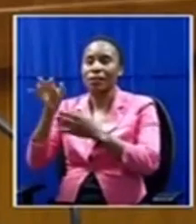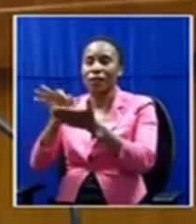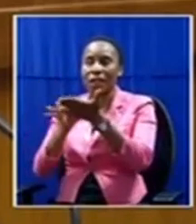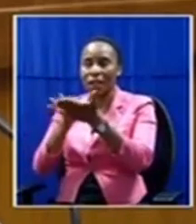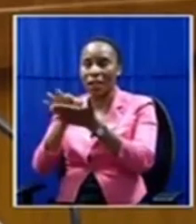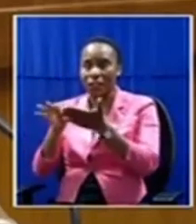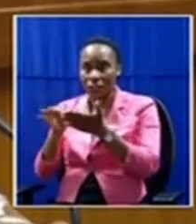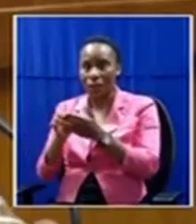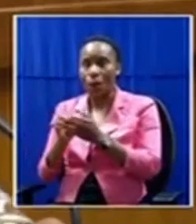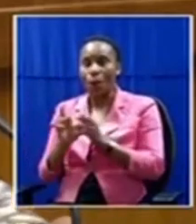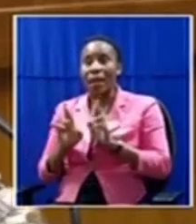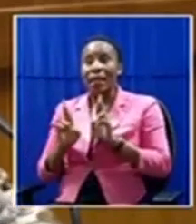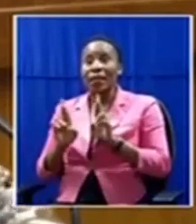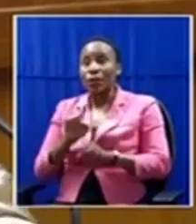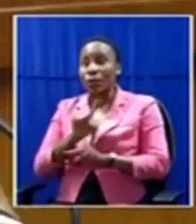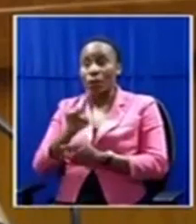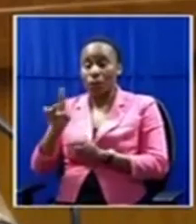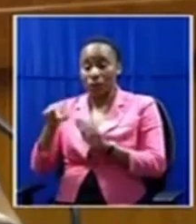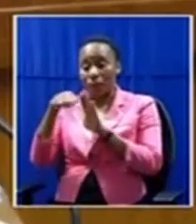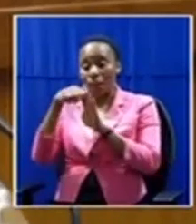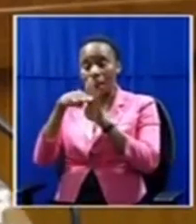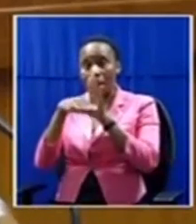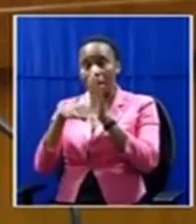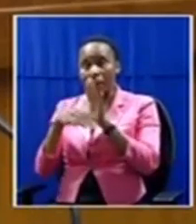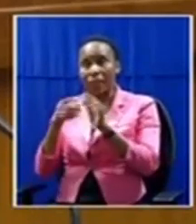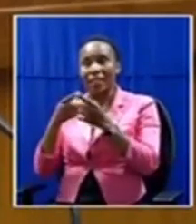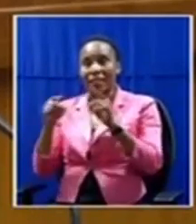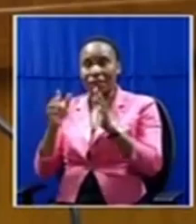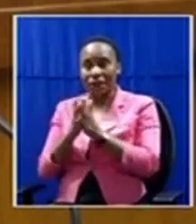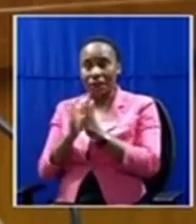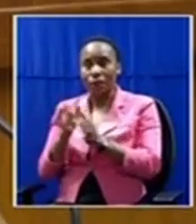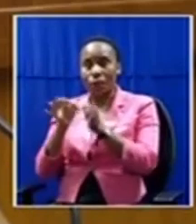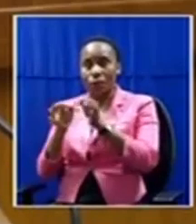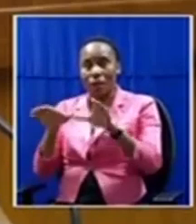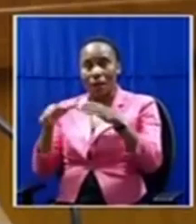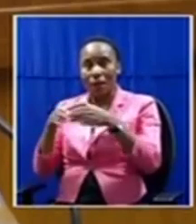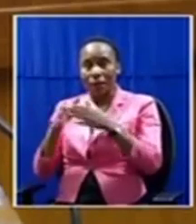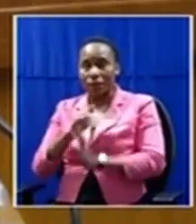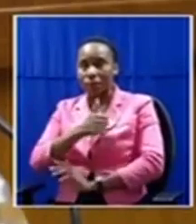We wish those that are in the lists of their various parties good luck.